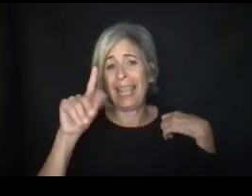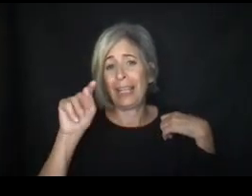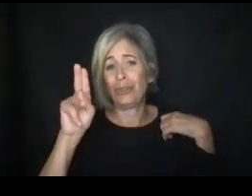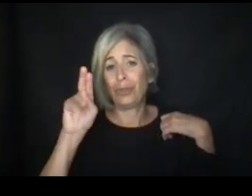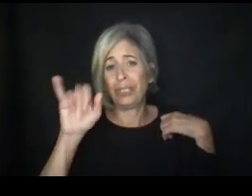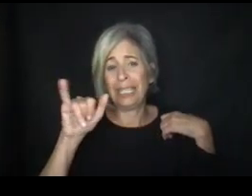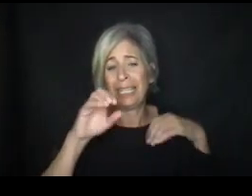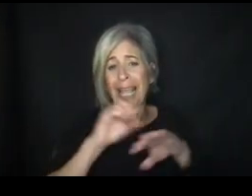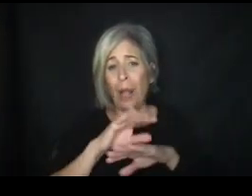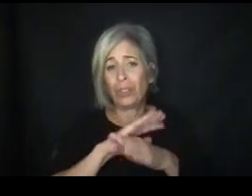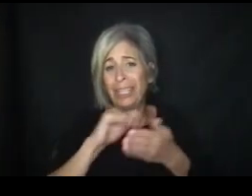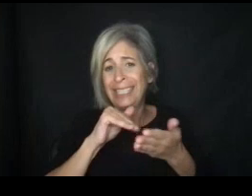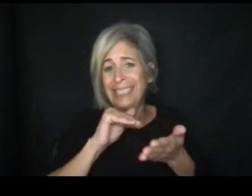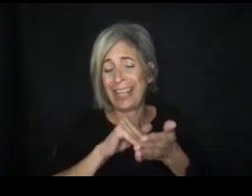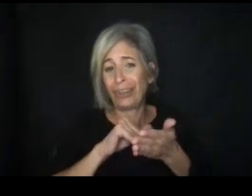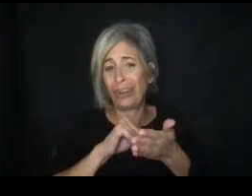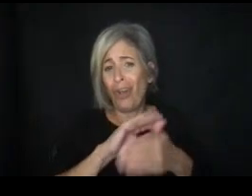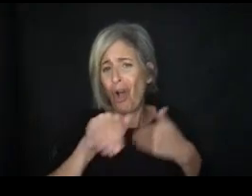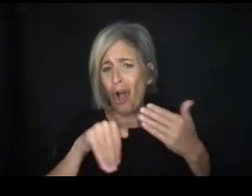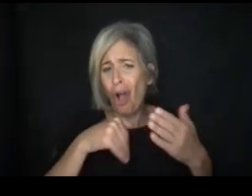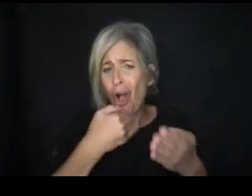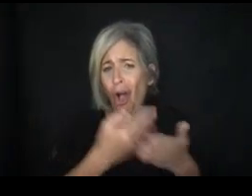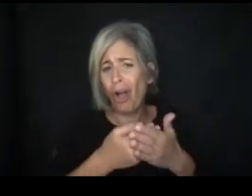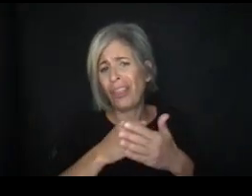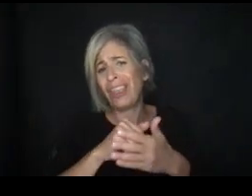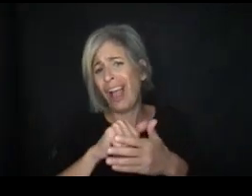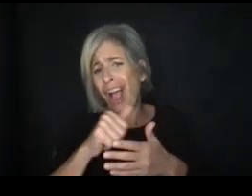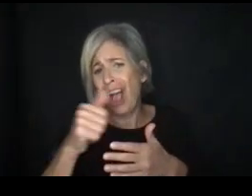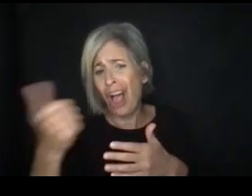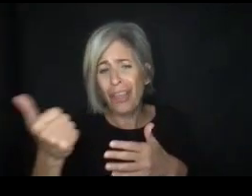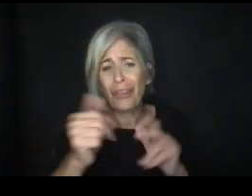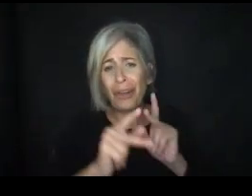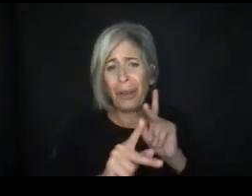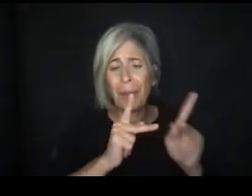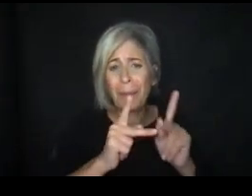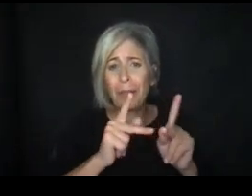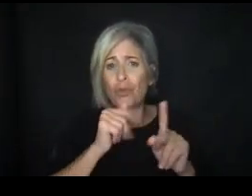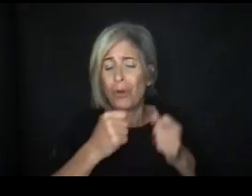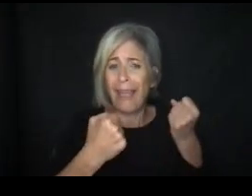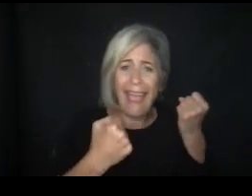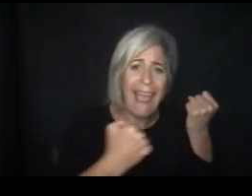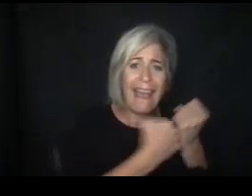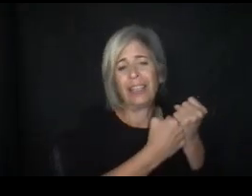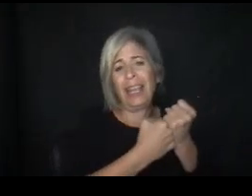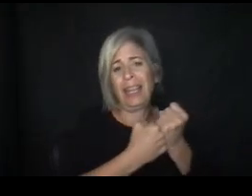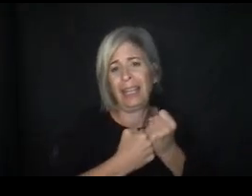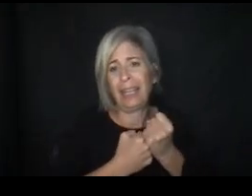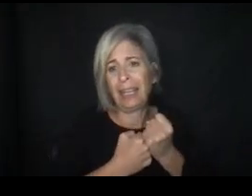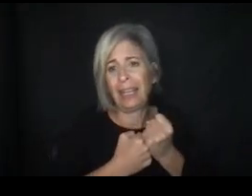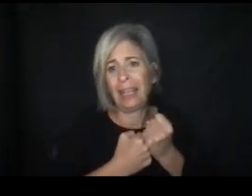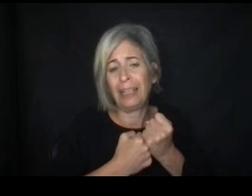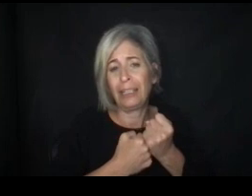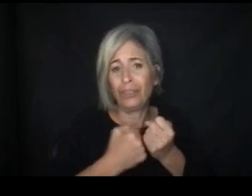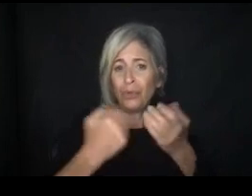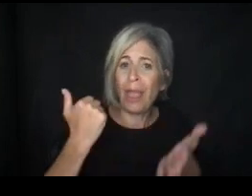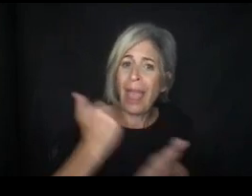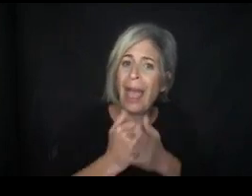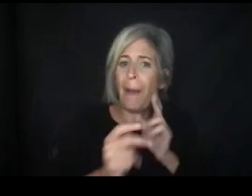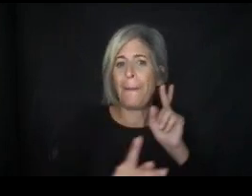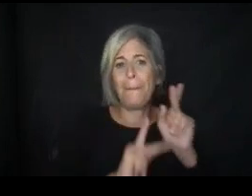Center, and also all the other persons who are really advocating to help people who